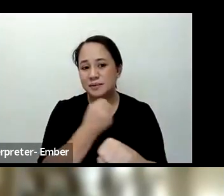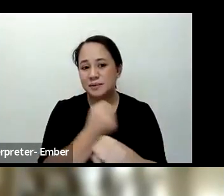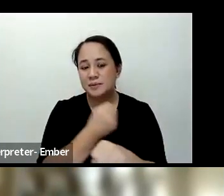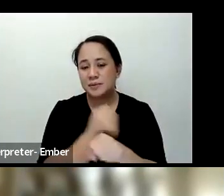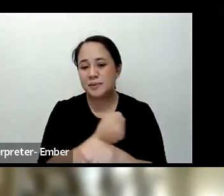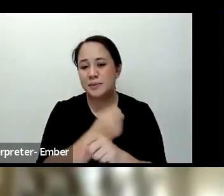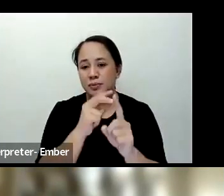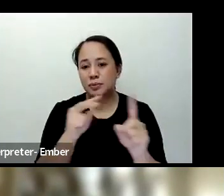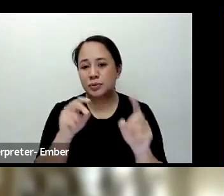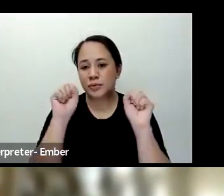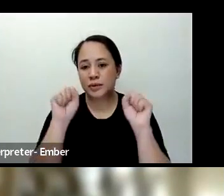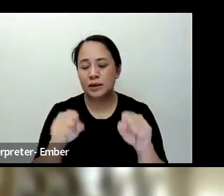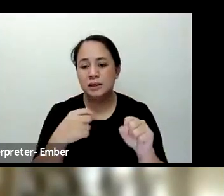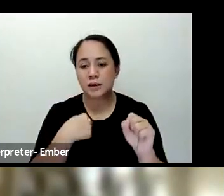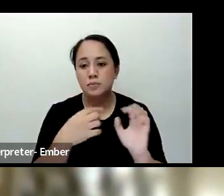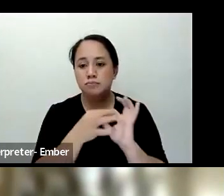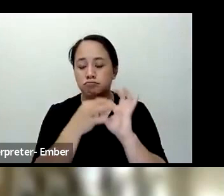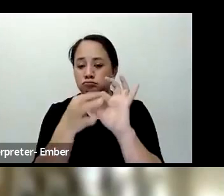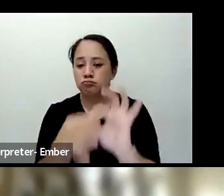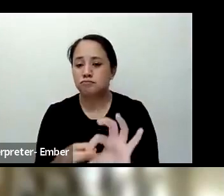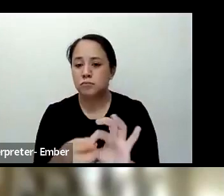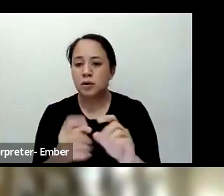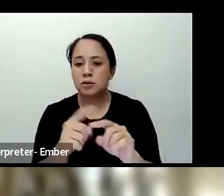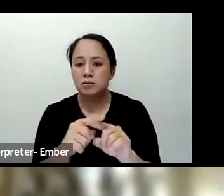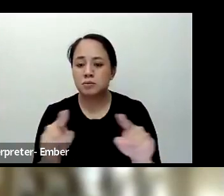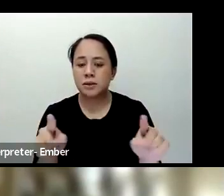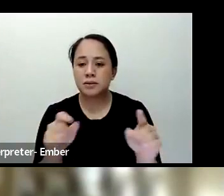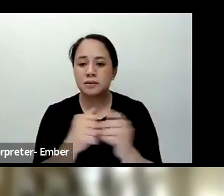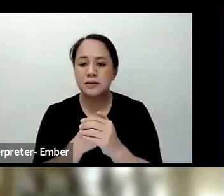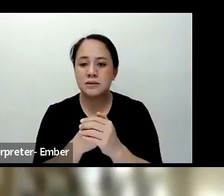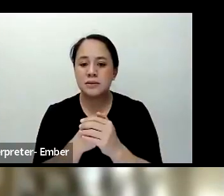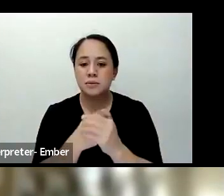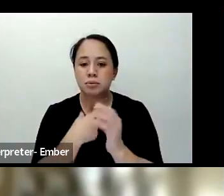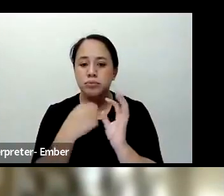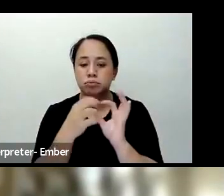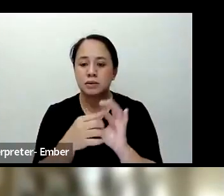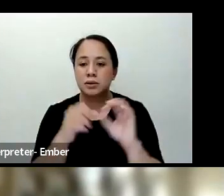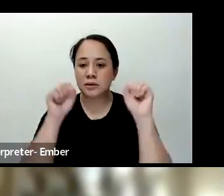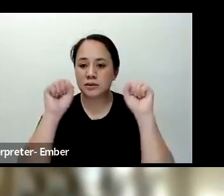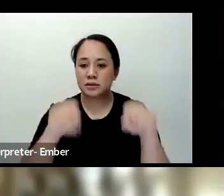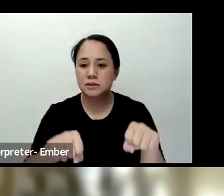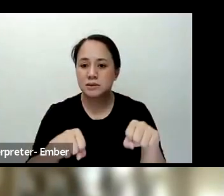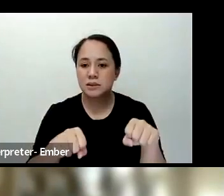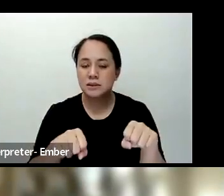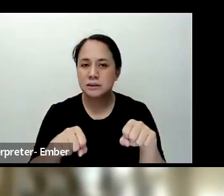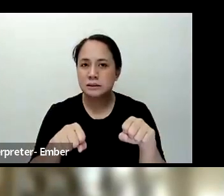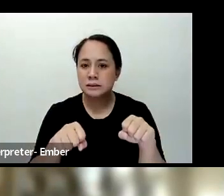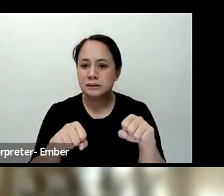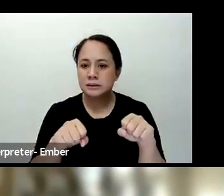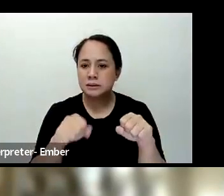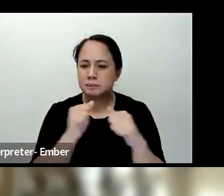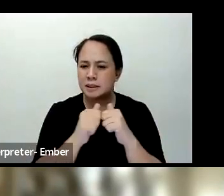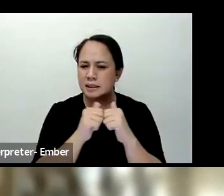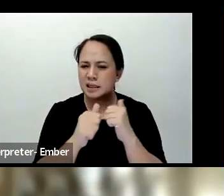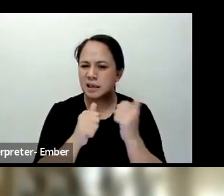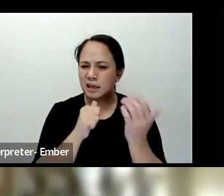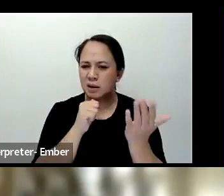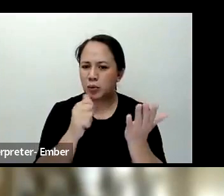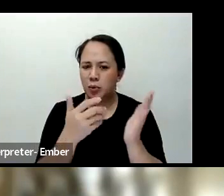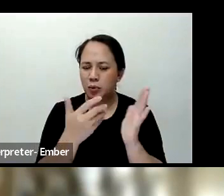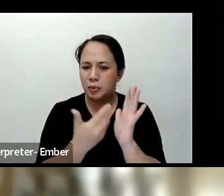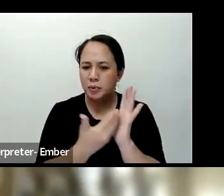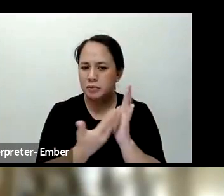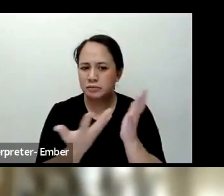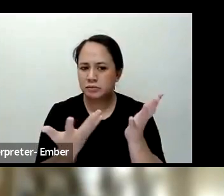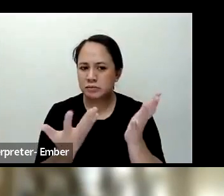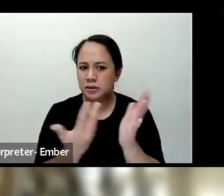can have a correlation, but this correlation can be spurious, meaning there is really no causality. And of course,